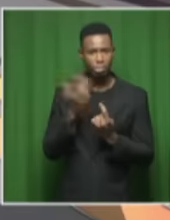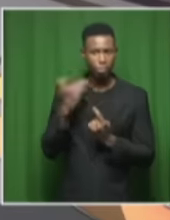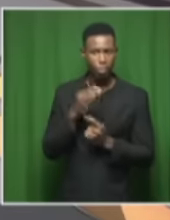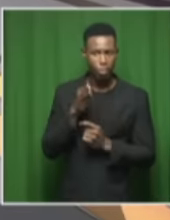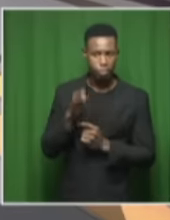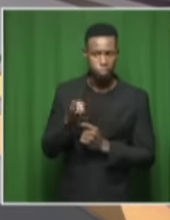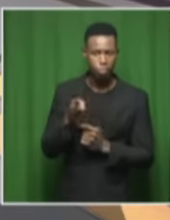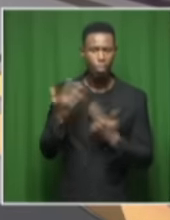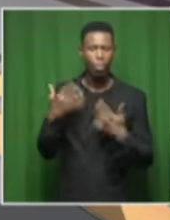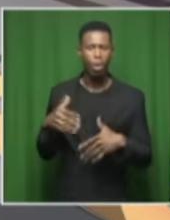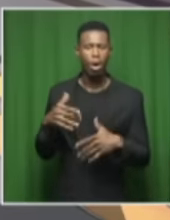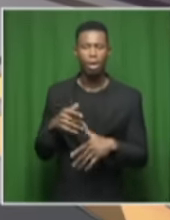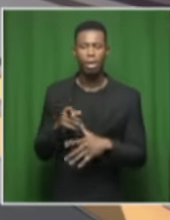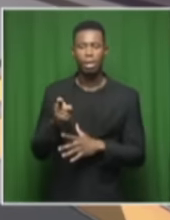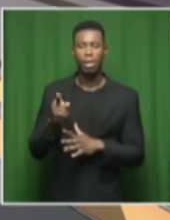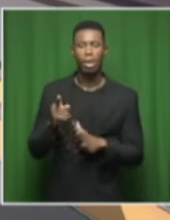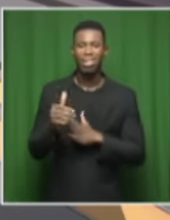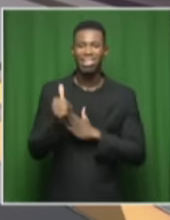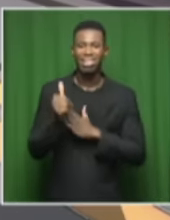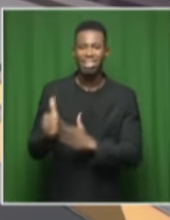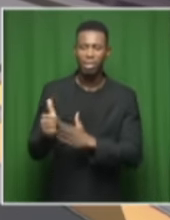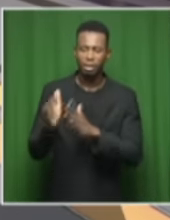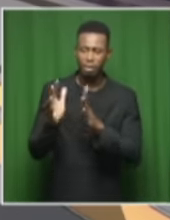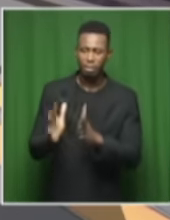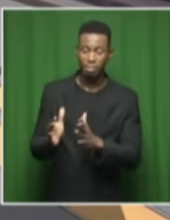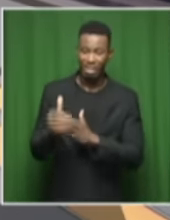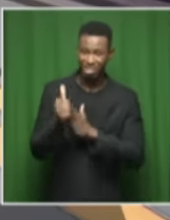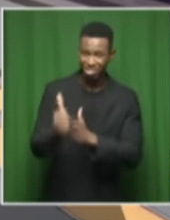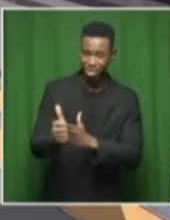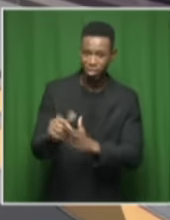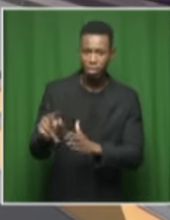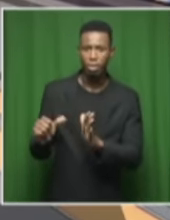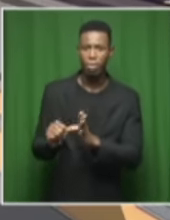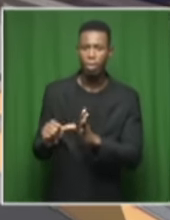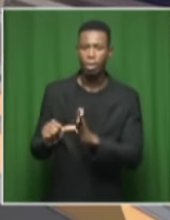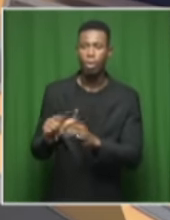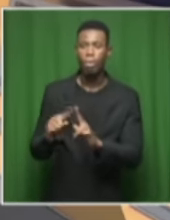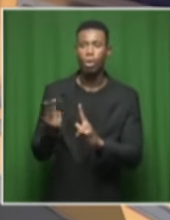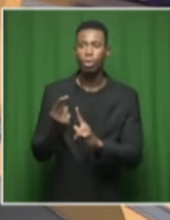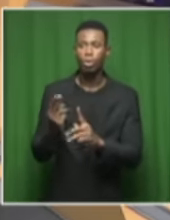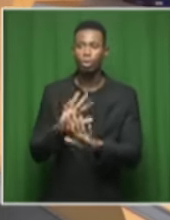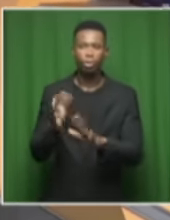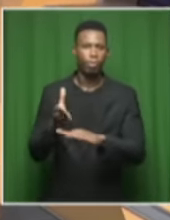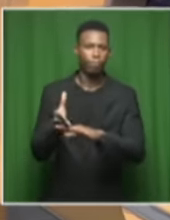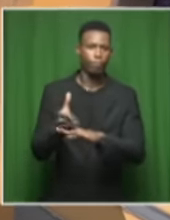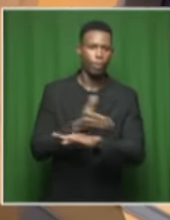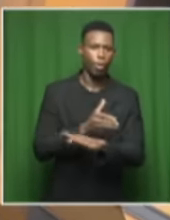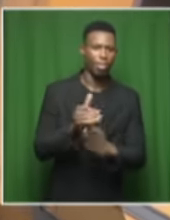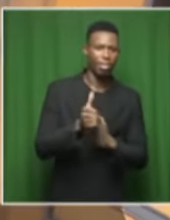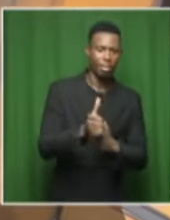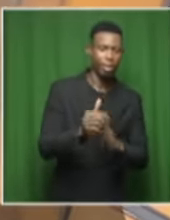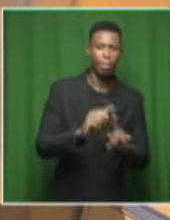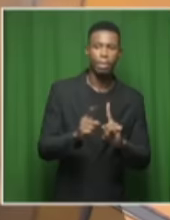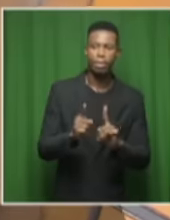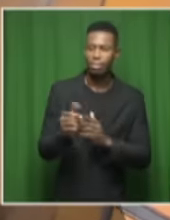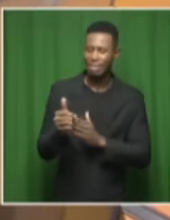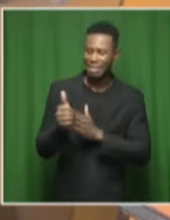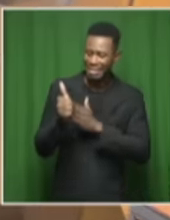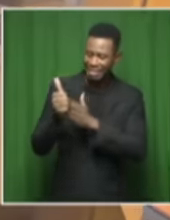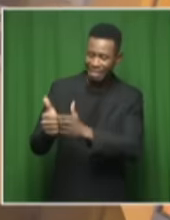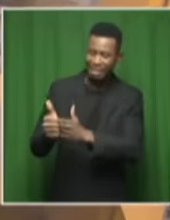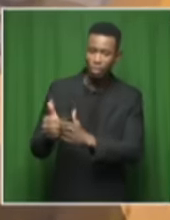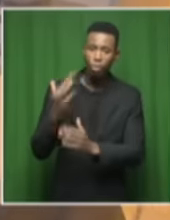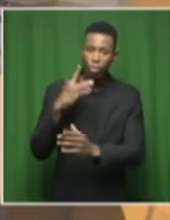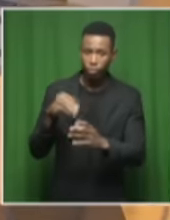important is the role of leadership, not just the former leader we have on the day, but just the role of leadership when you're going